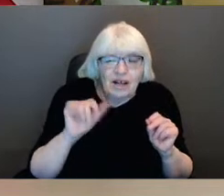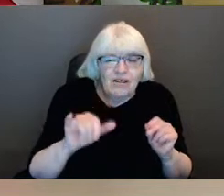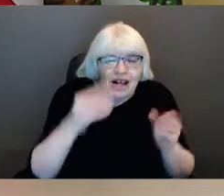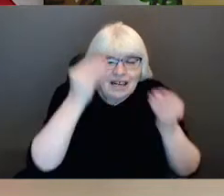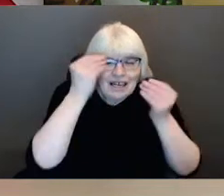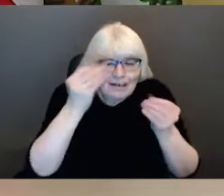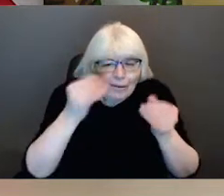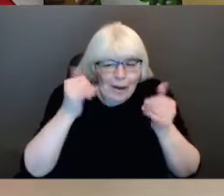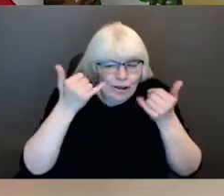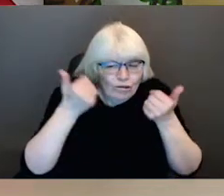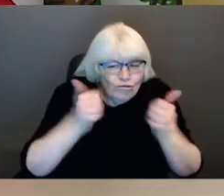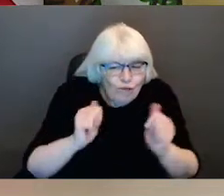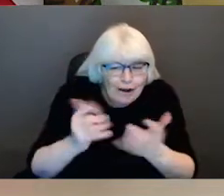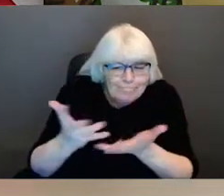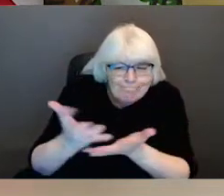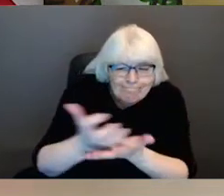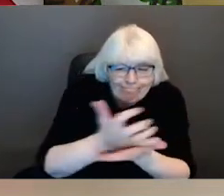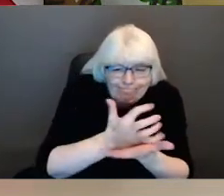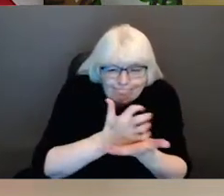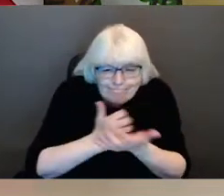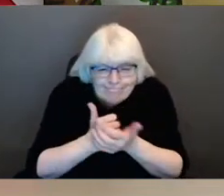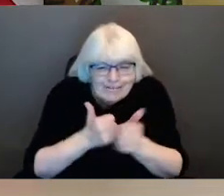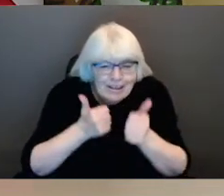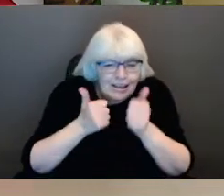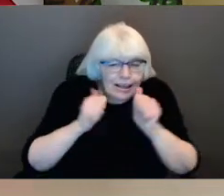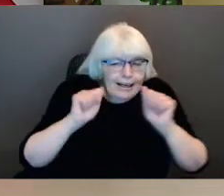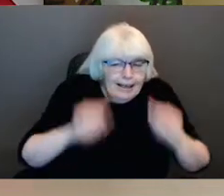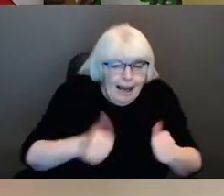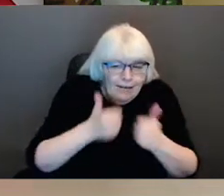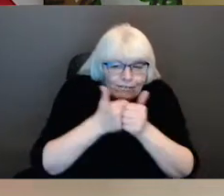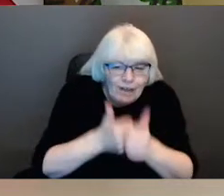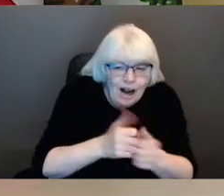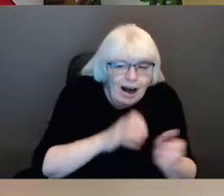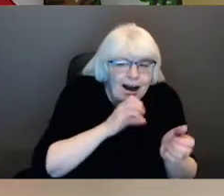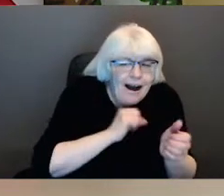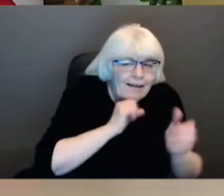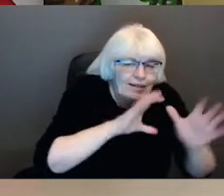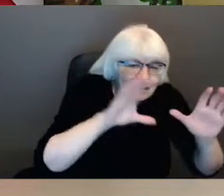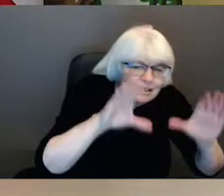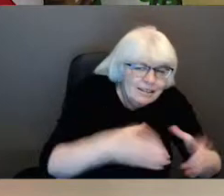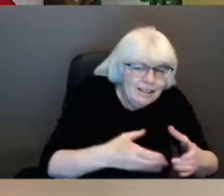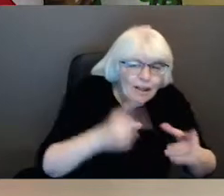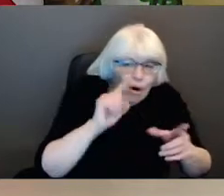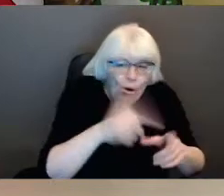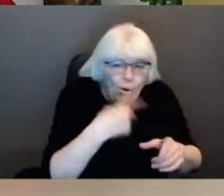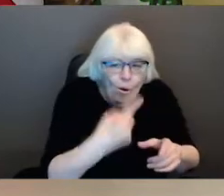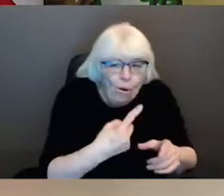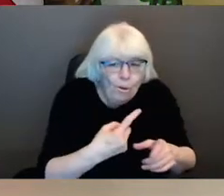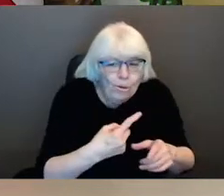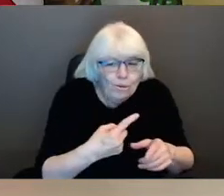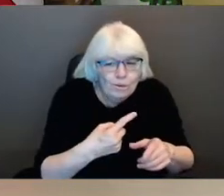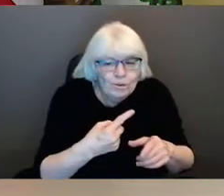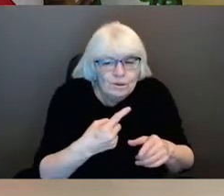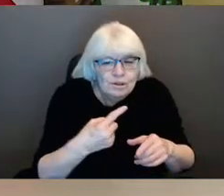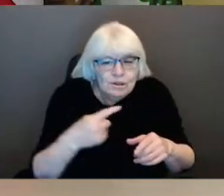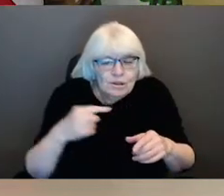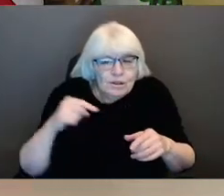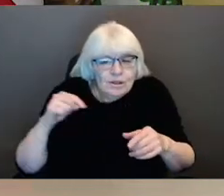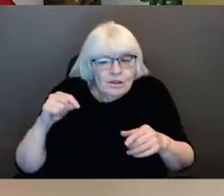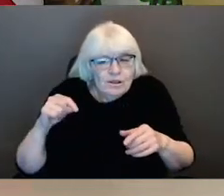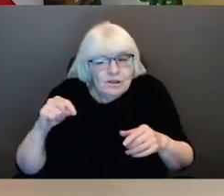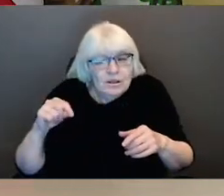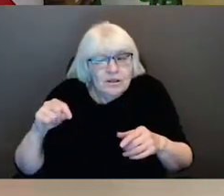by postal code to see? We have certainly had good uptake